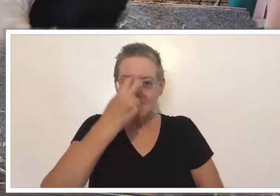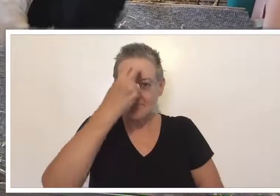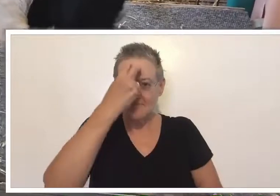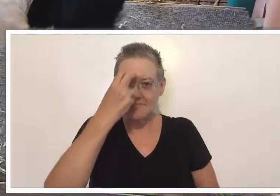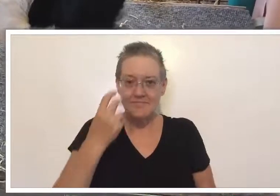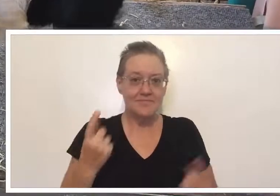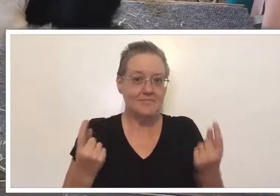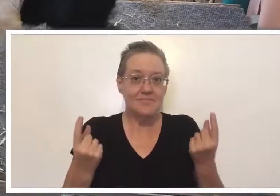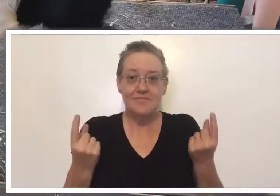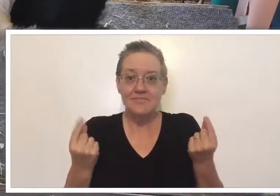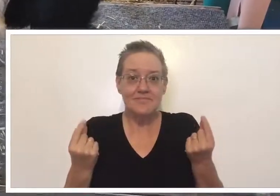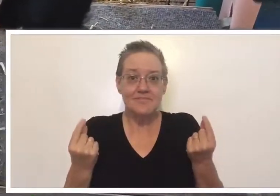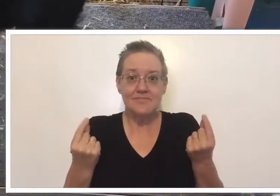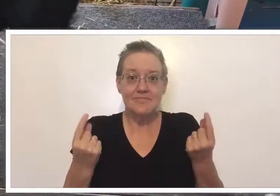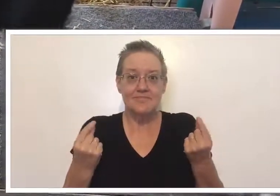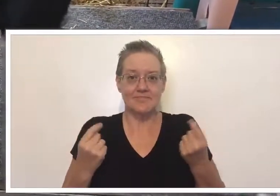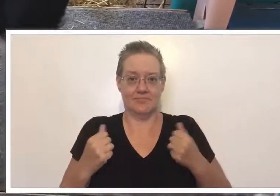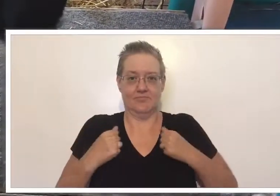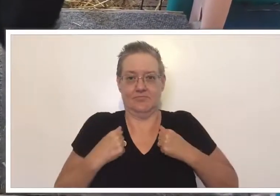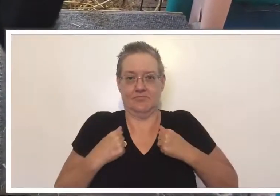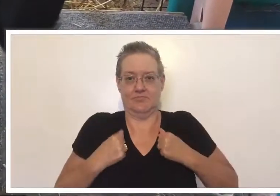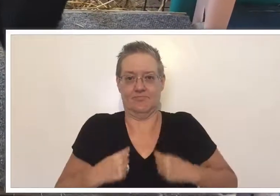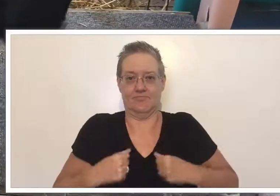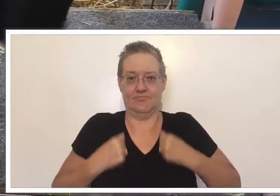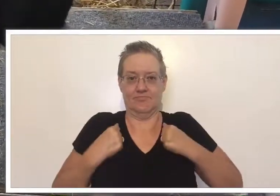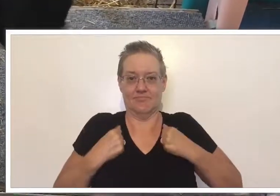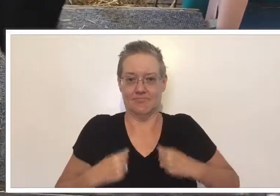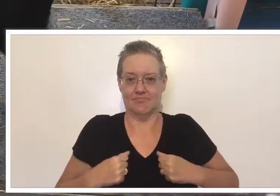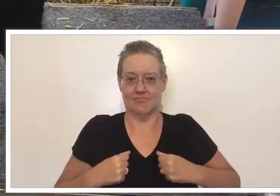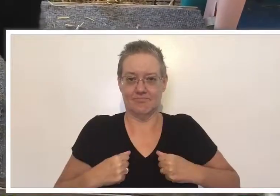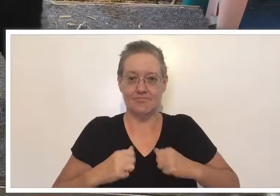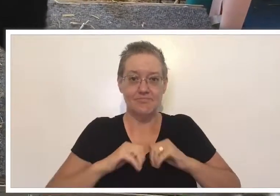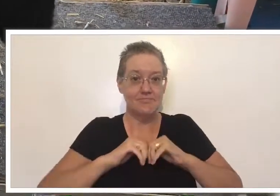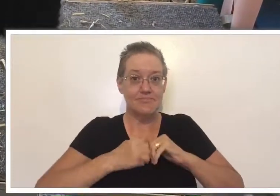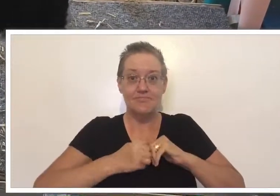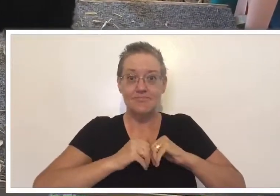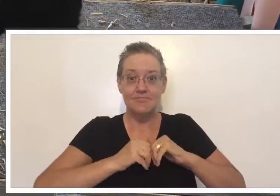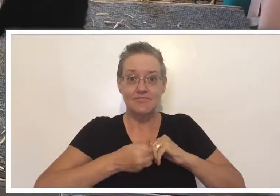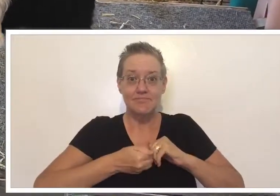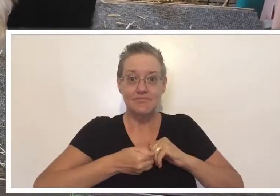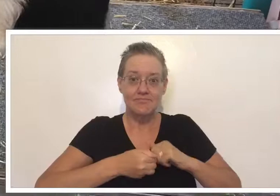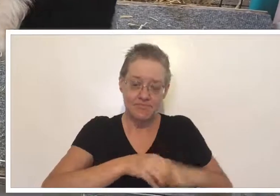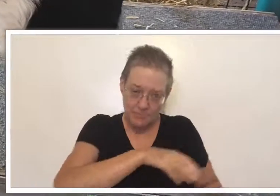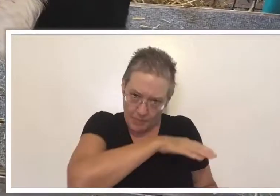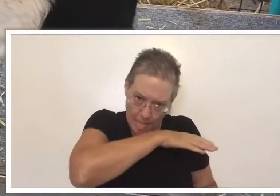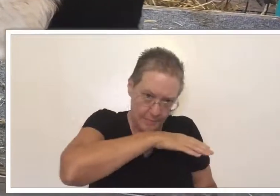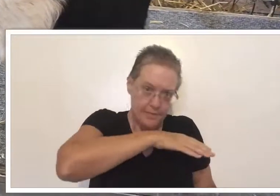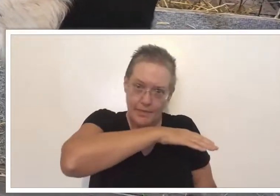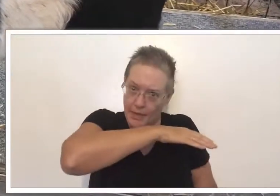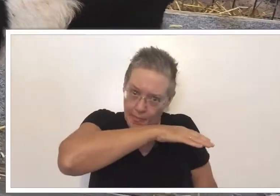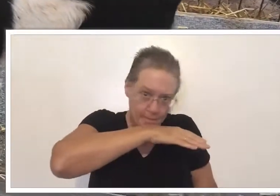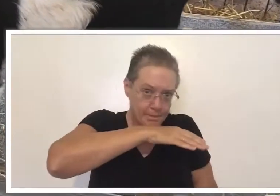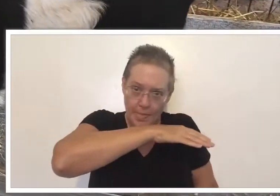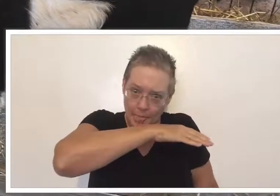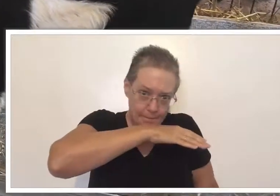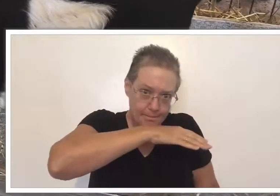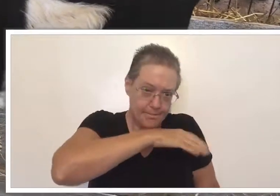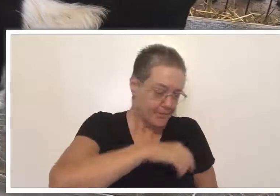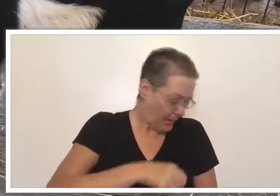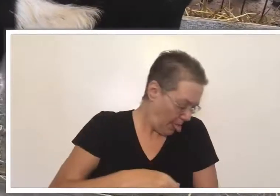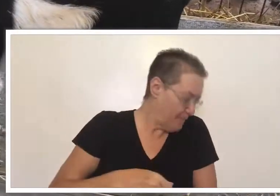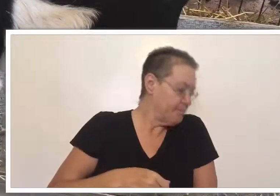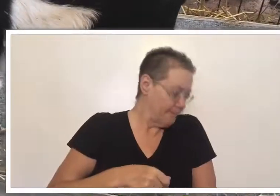What are these baby goats doing? Washing. How? Lick, lick,